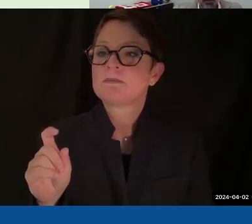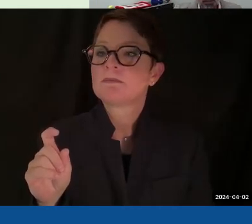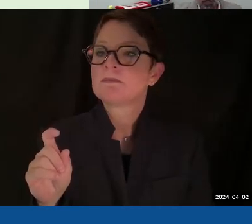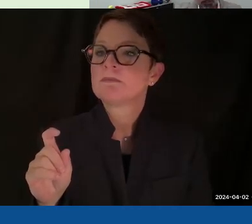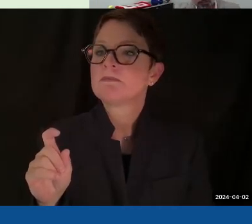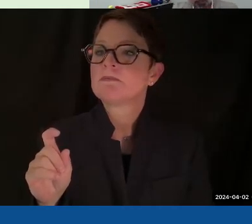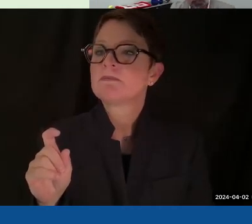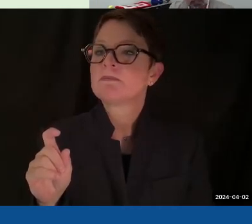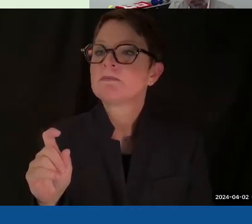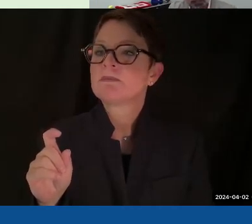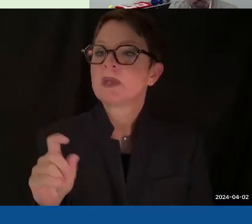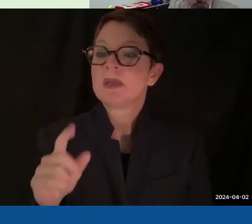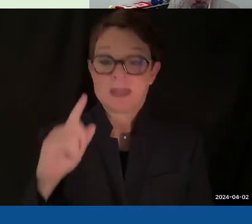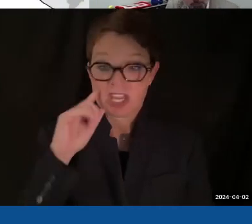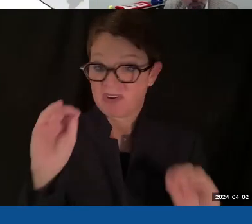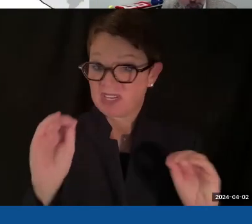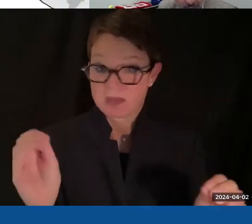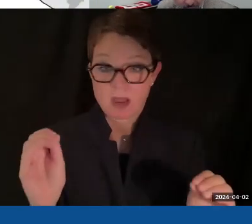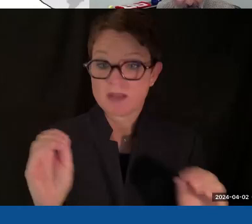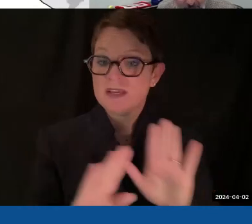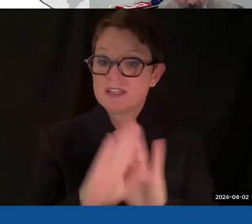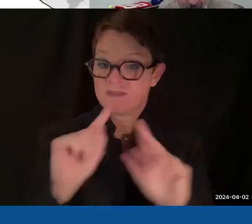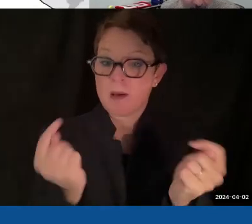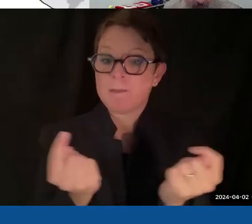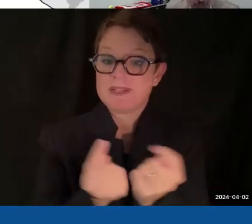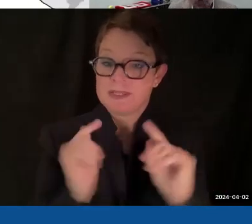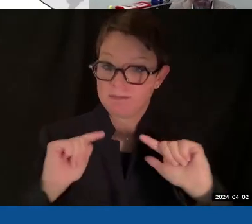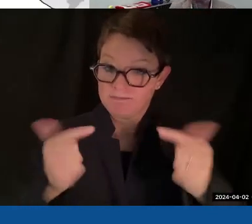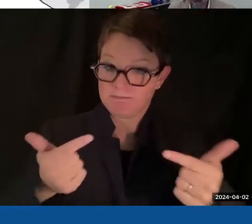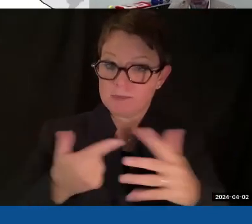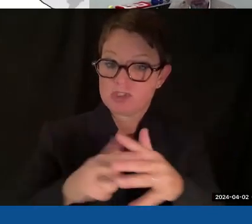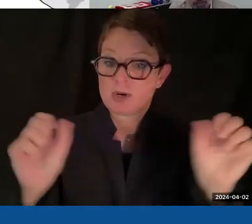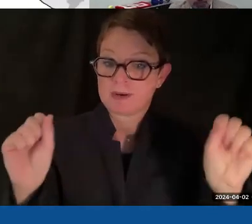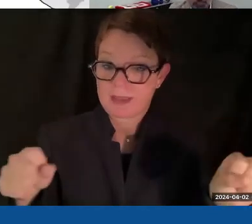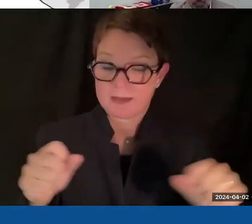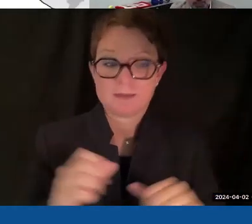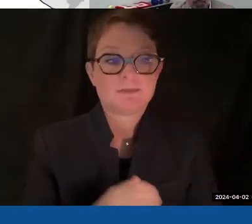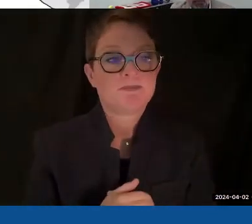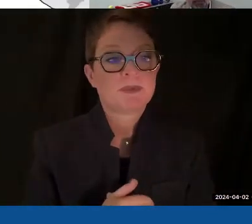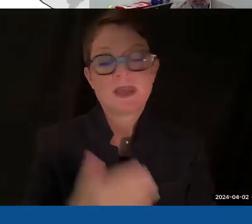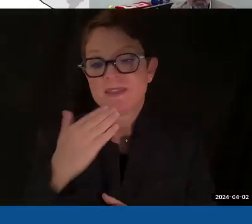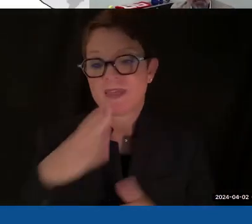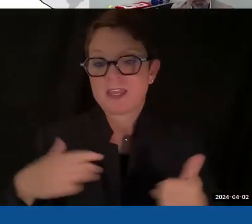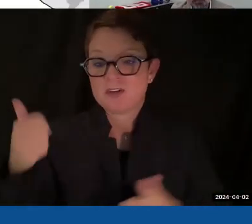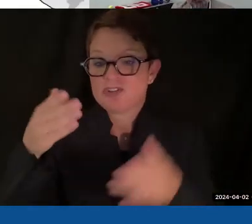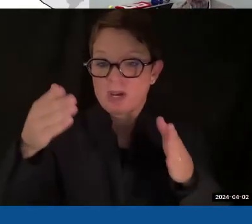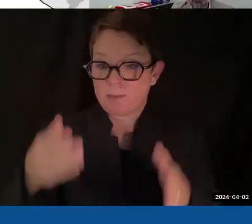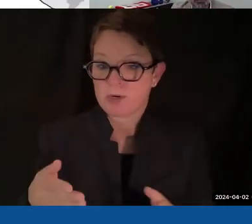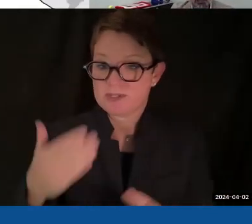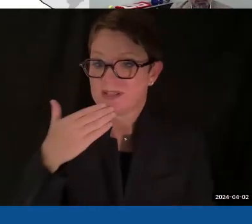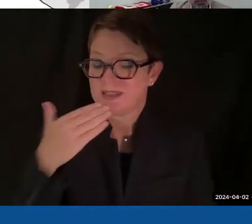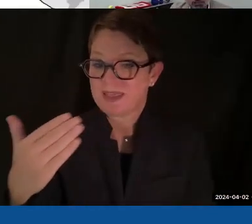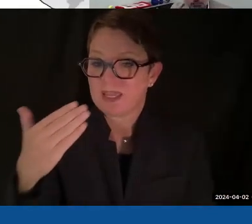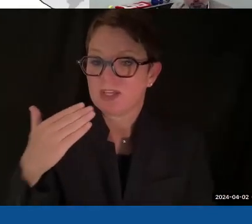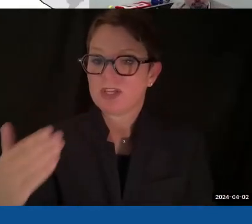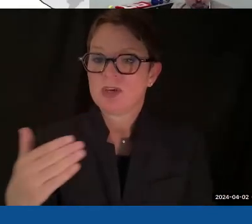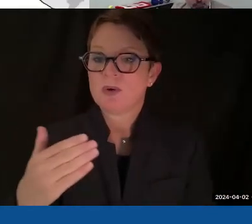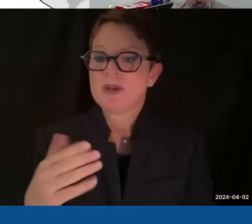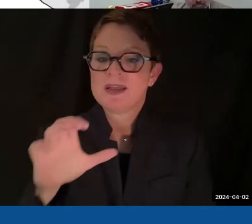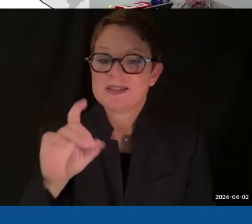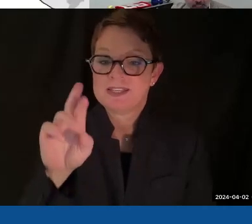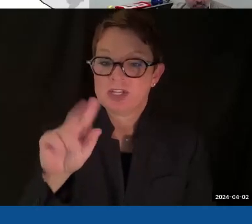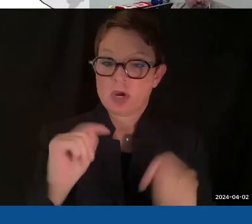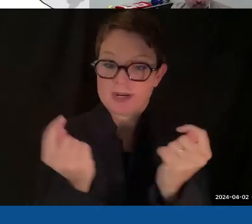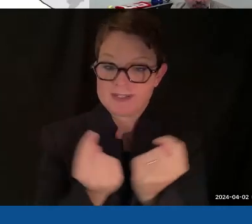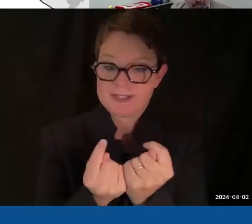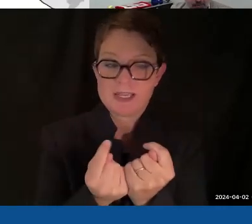Okay, hearing none. The development team, you can begin. Thank you, Chairperson Johns. Thank you, the committee, the CDR team,